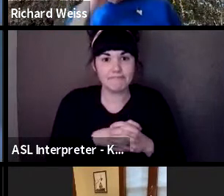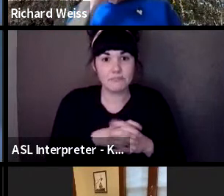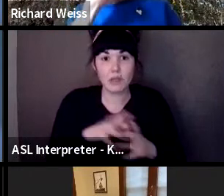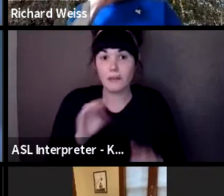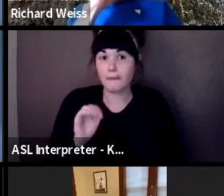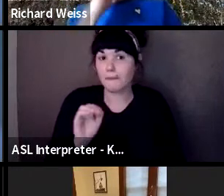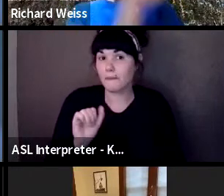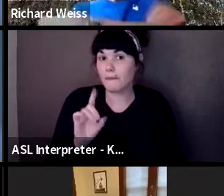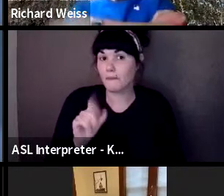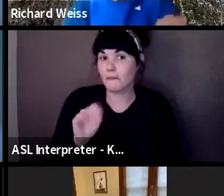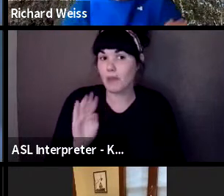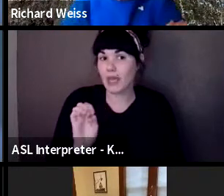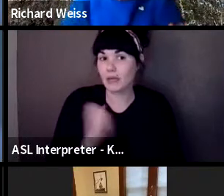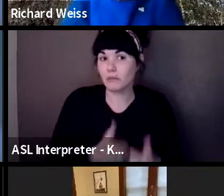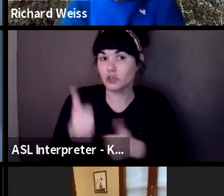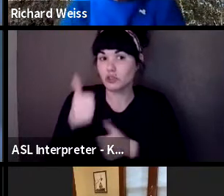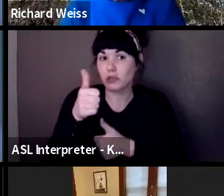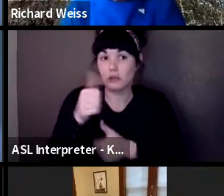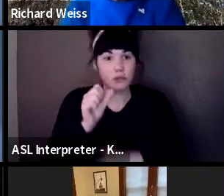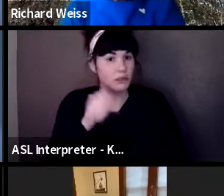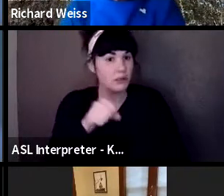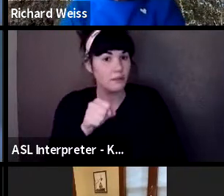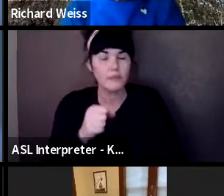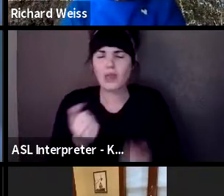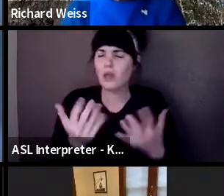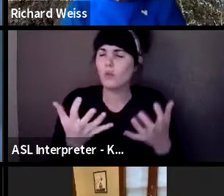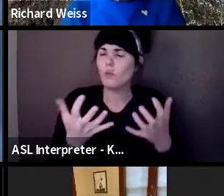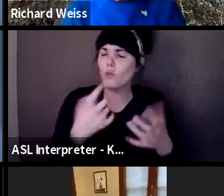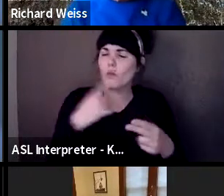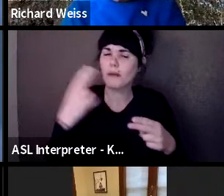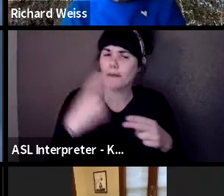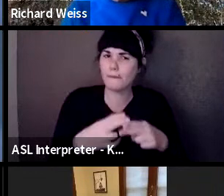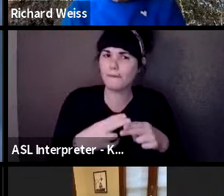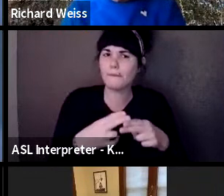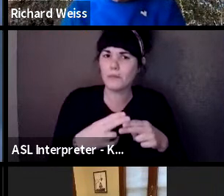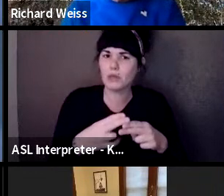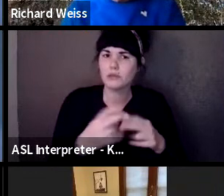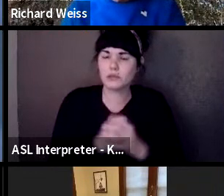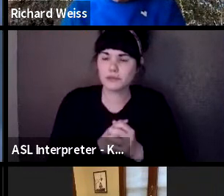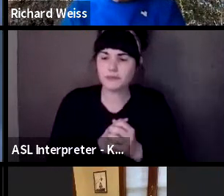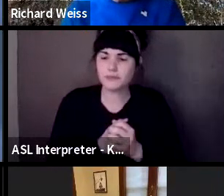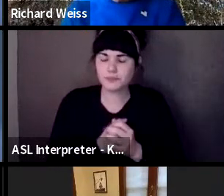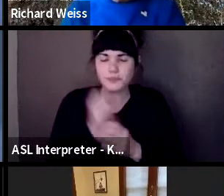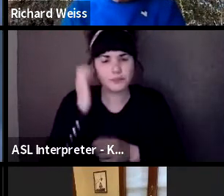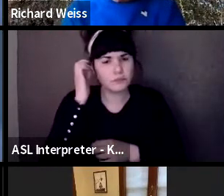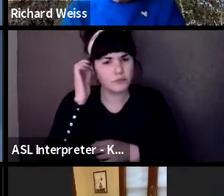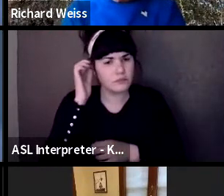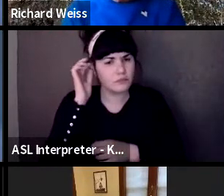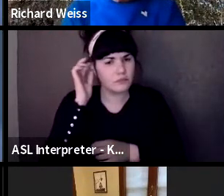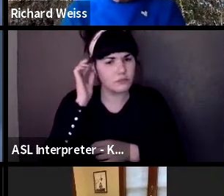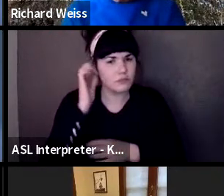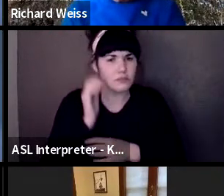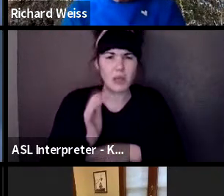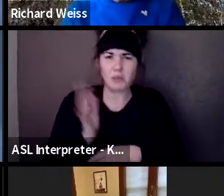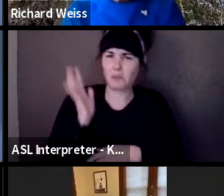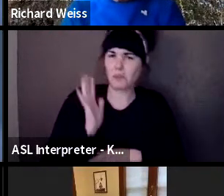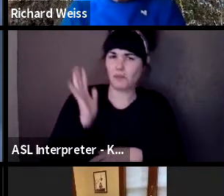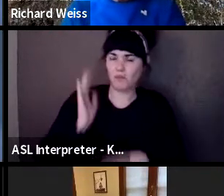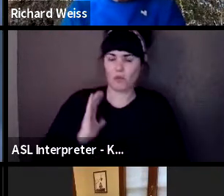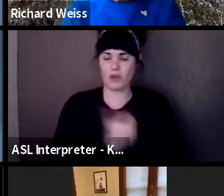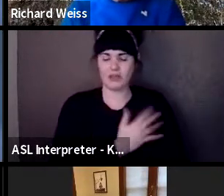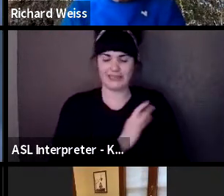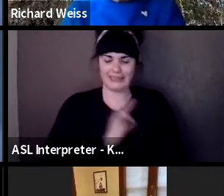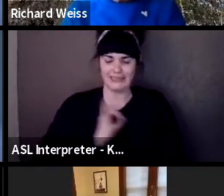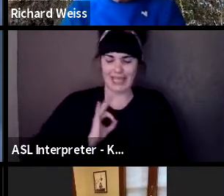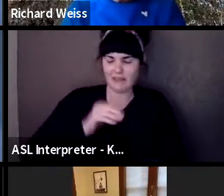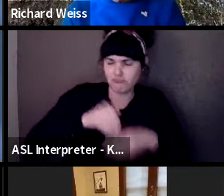Chair, yes, I did want to note when we internally as staff talked about setting aside a portion of the budget